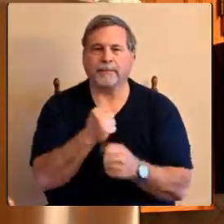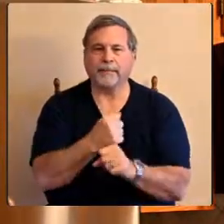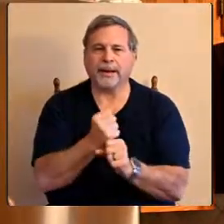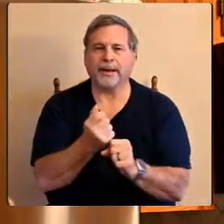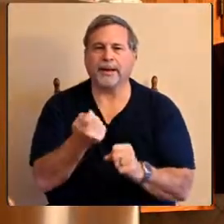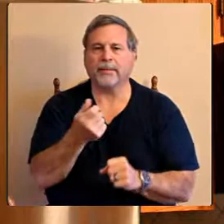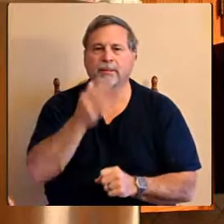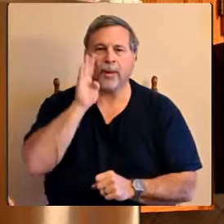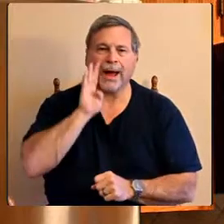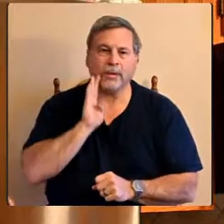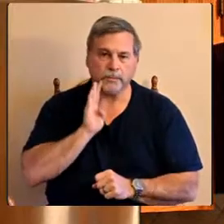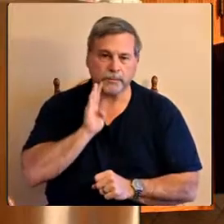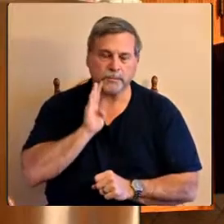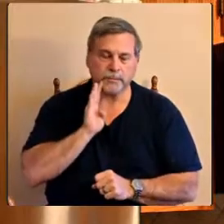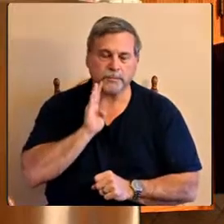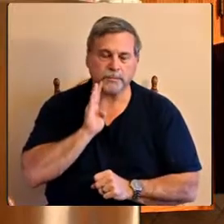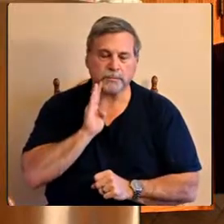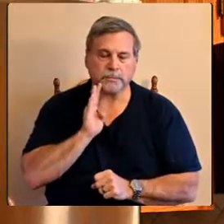it.